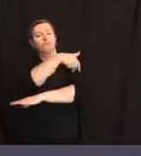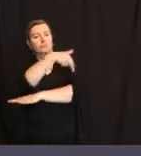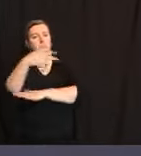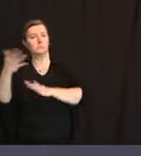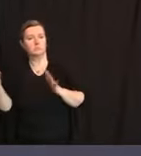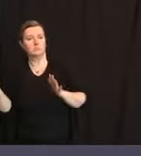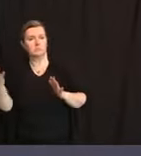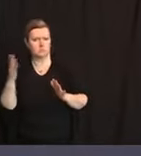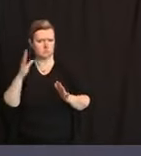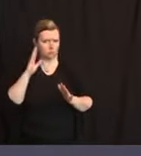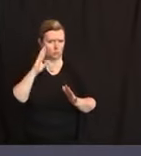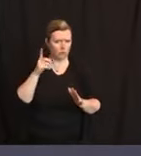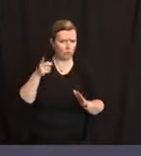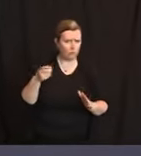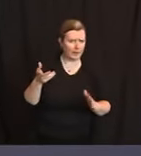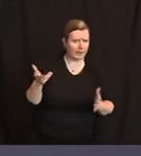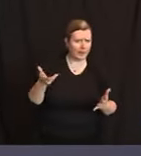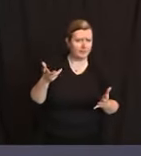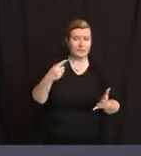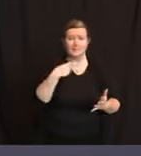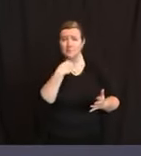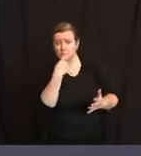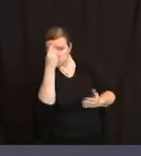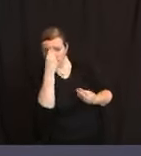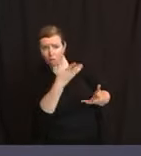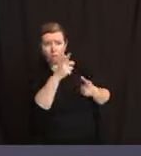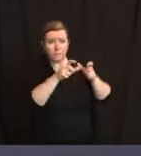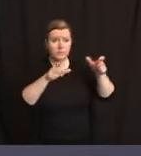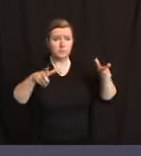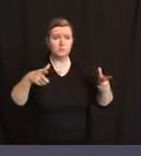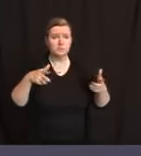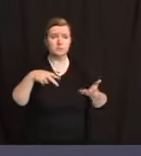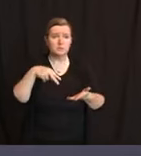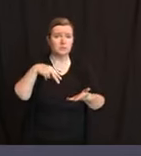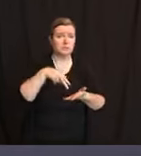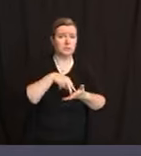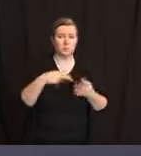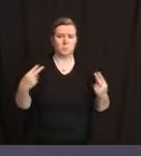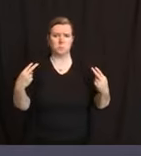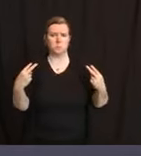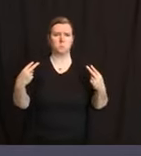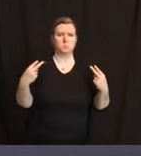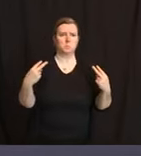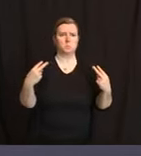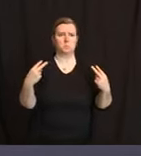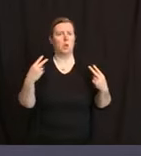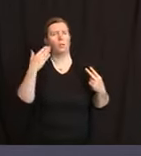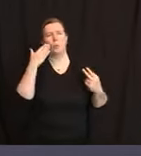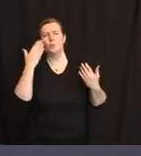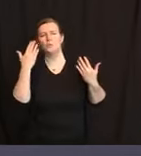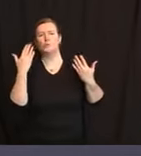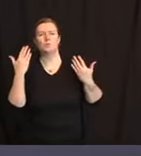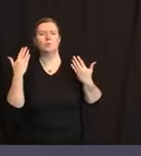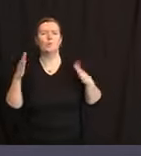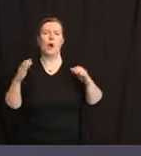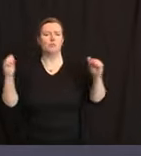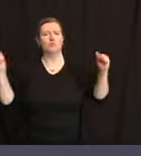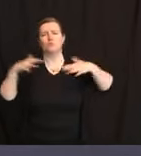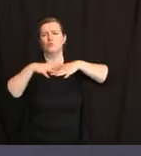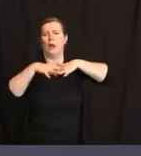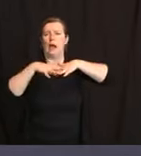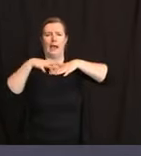have law enforcement out and about? You may get, I understand you're trying to limit crowds on the boardwalk and the beaches, but you may get a